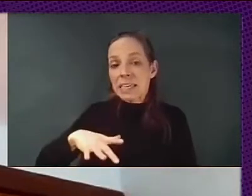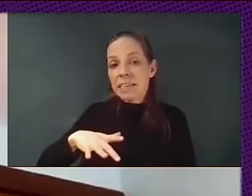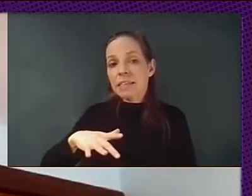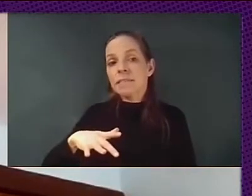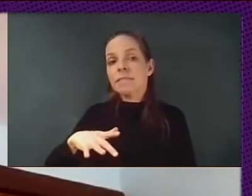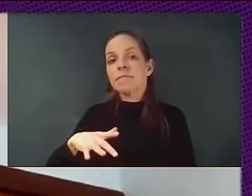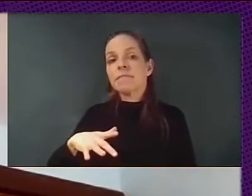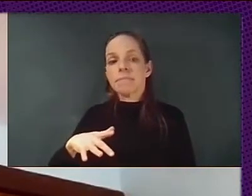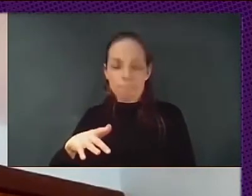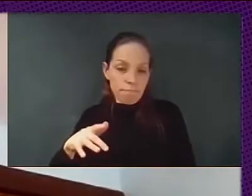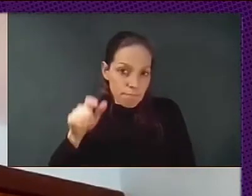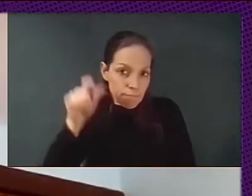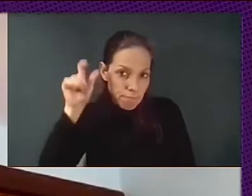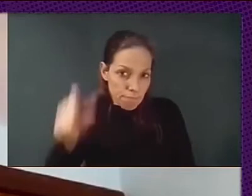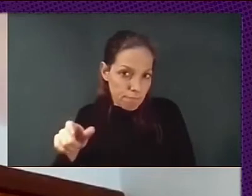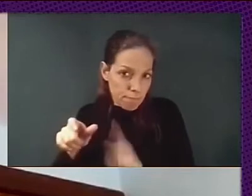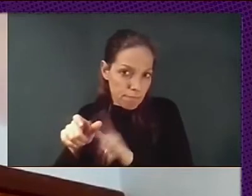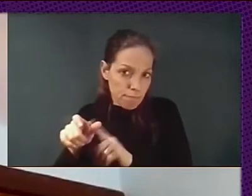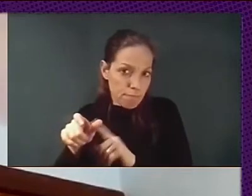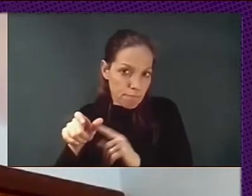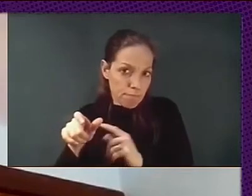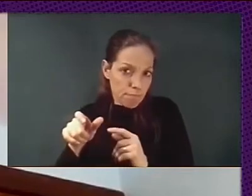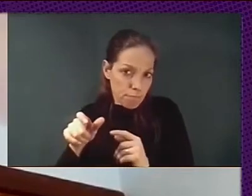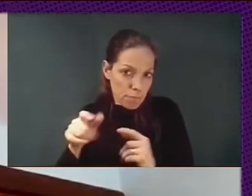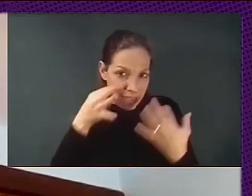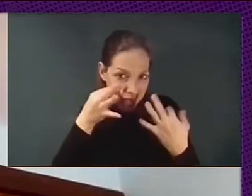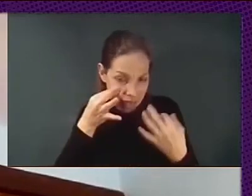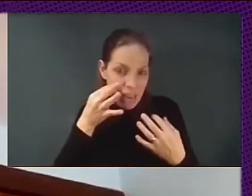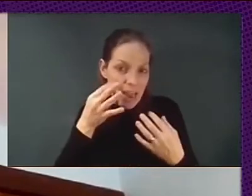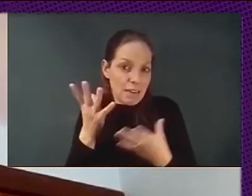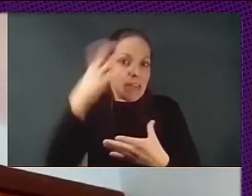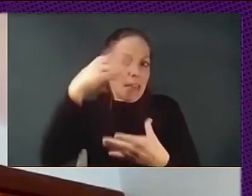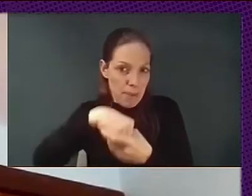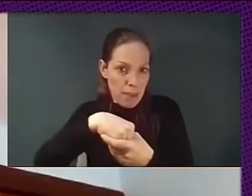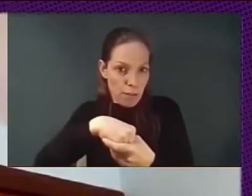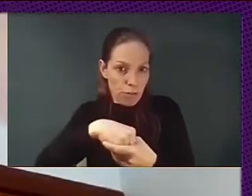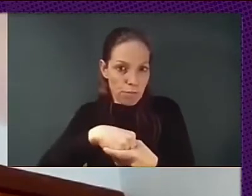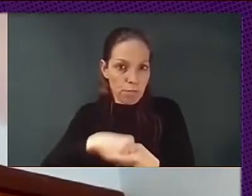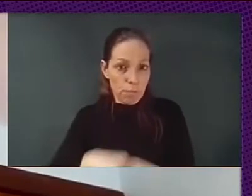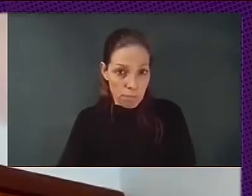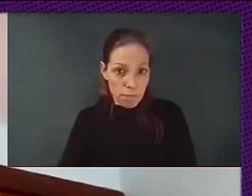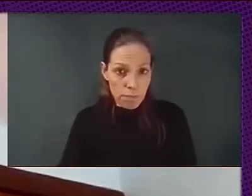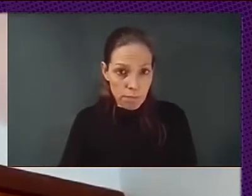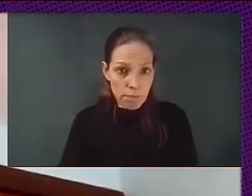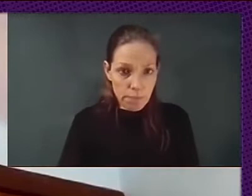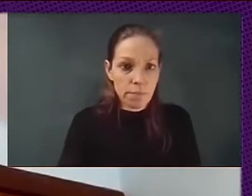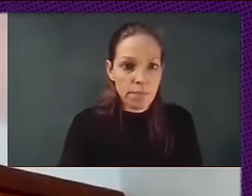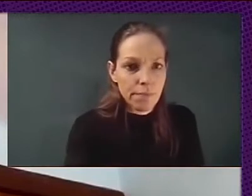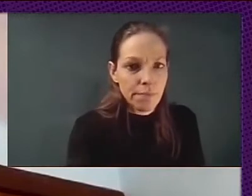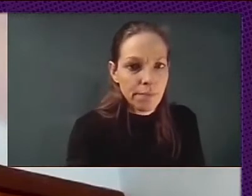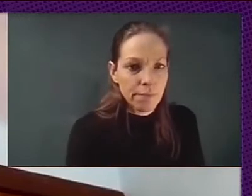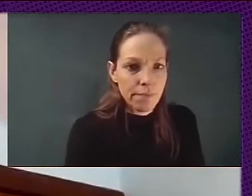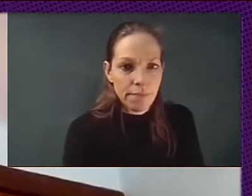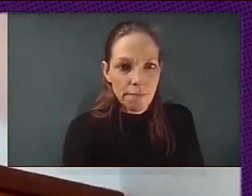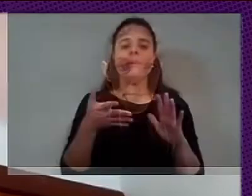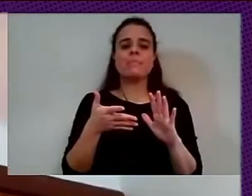data based on the software allowing you to open that unencrypted message. It's kind of like Tor shuttles information around in an encrypted fashion,